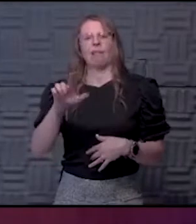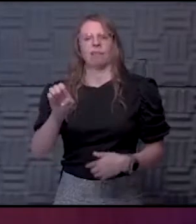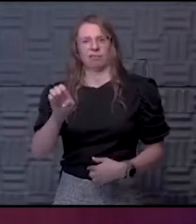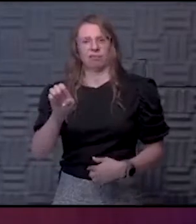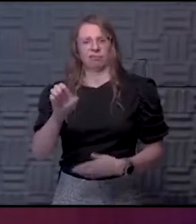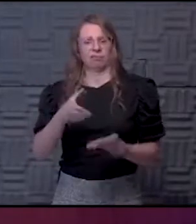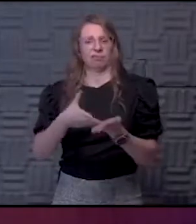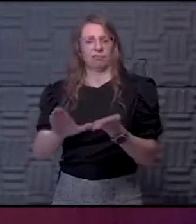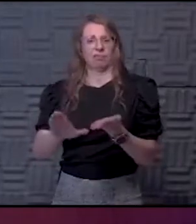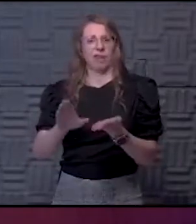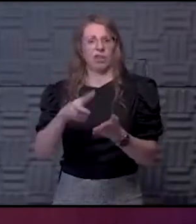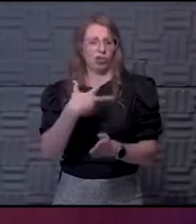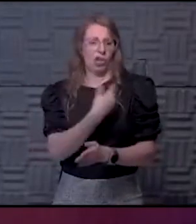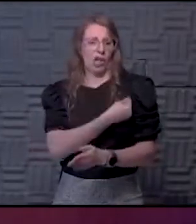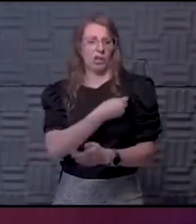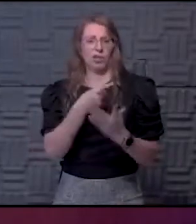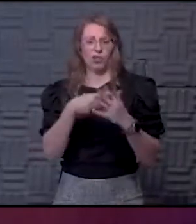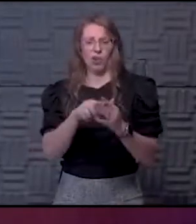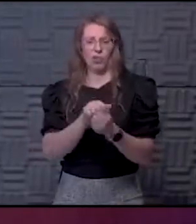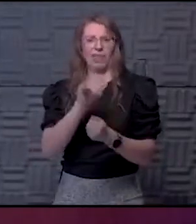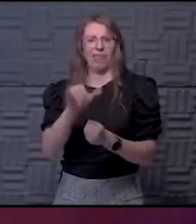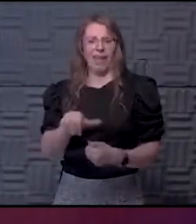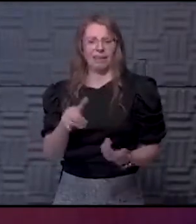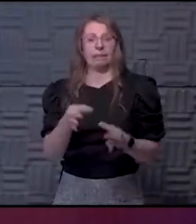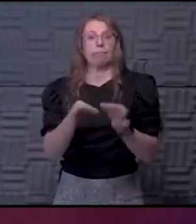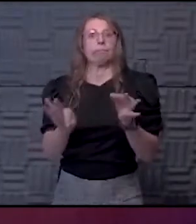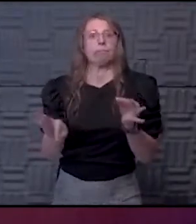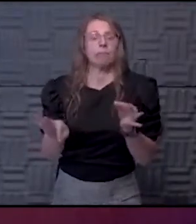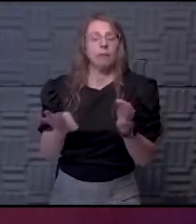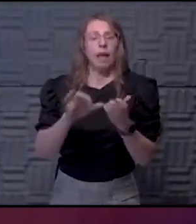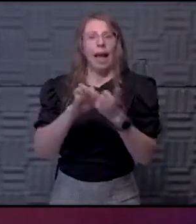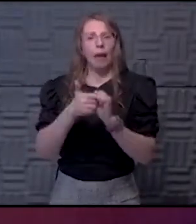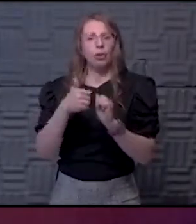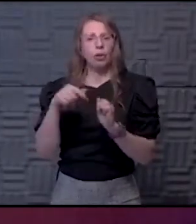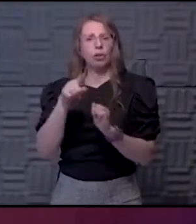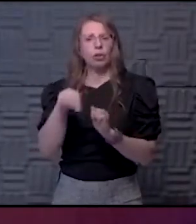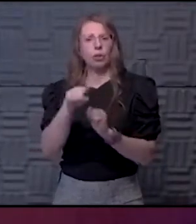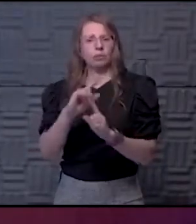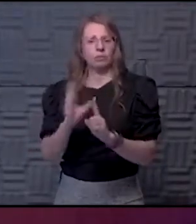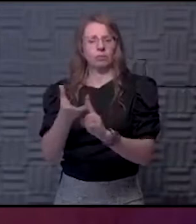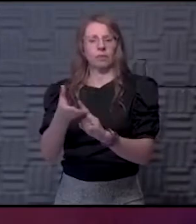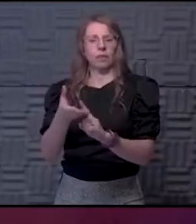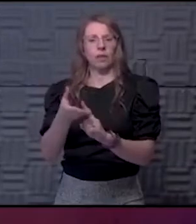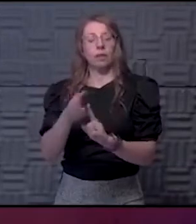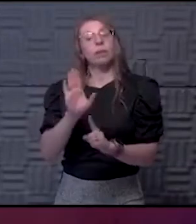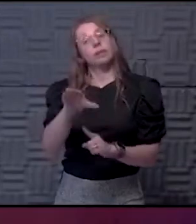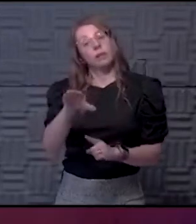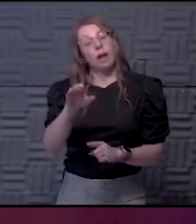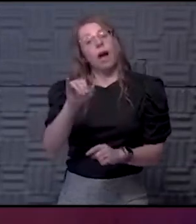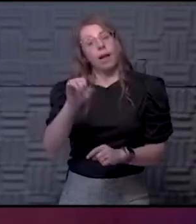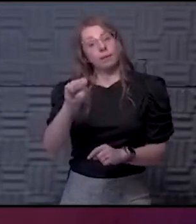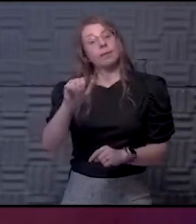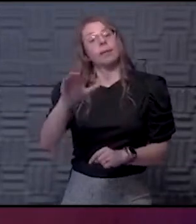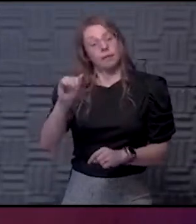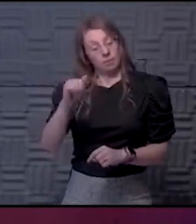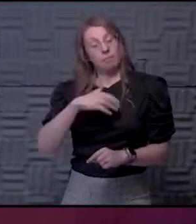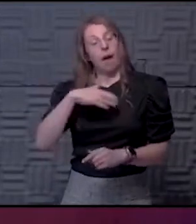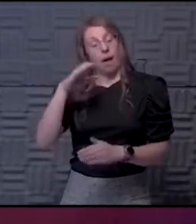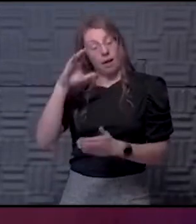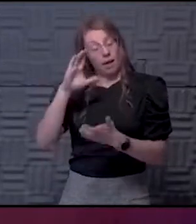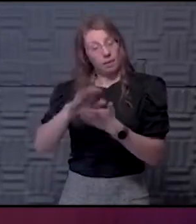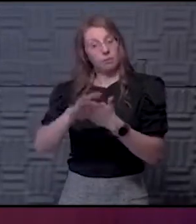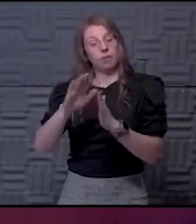shot. And it starts with that. How do you combat that? And Isaac, my husband, used to be afraid of